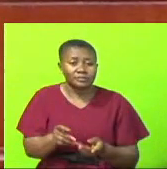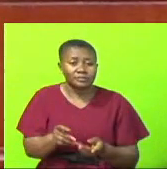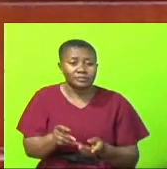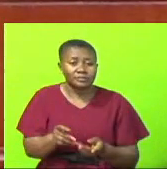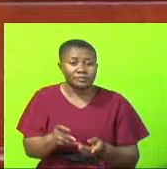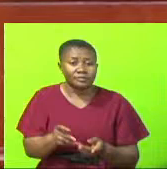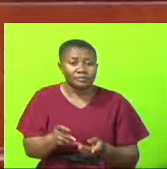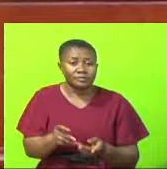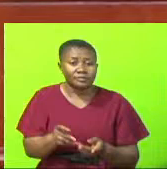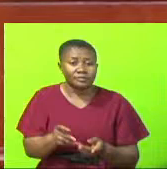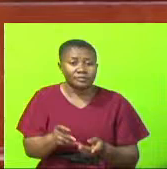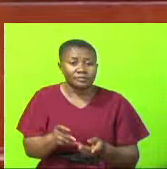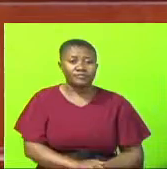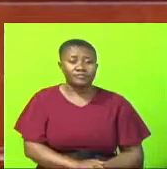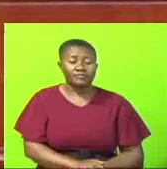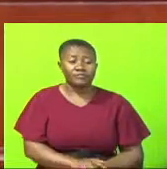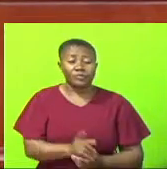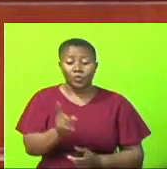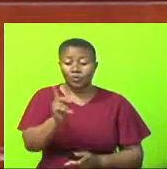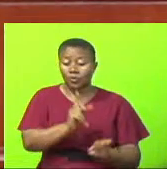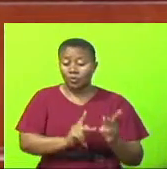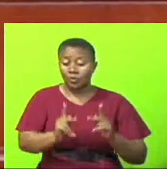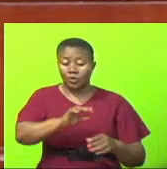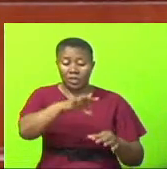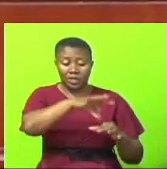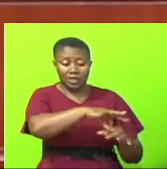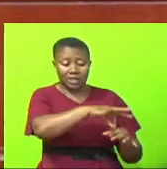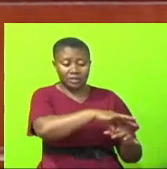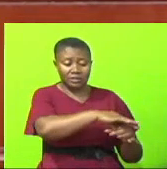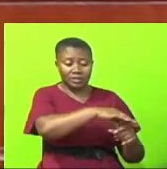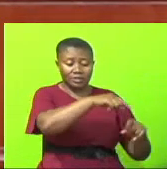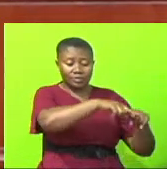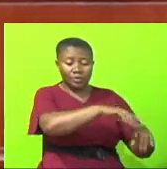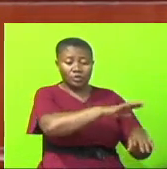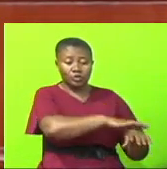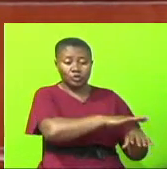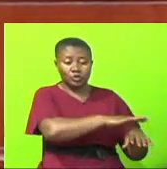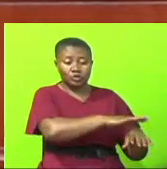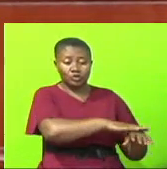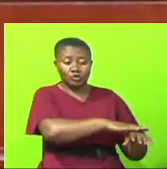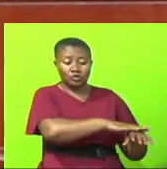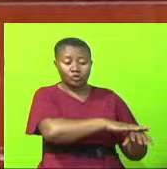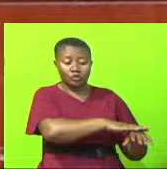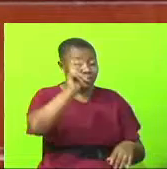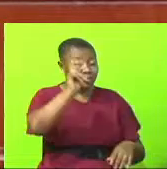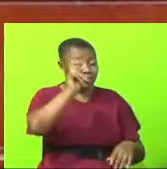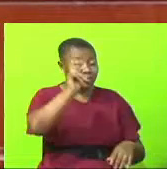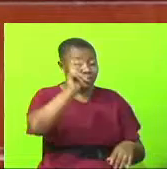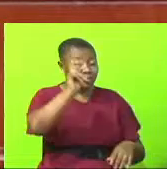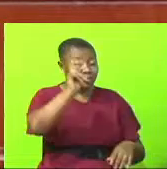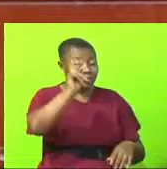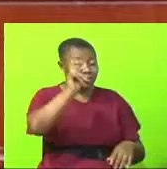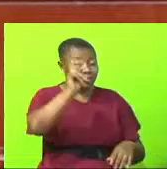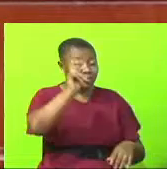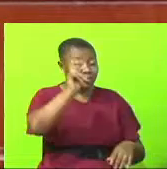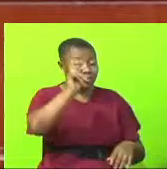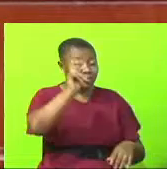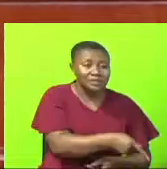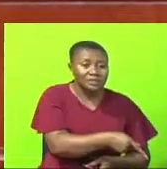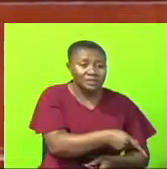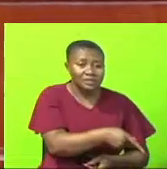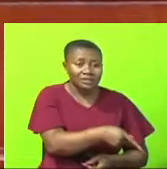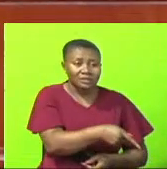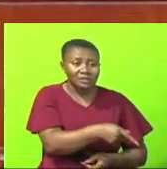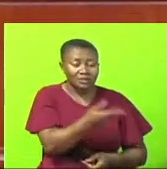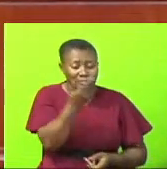where people were elected on their party ticket, they came here, and because of their personal interest, because of persuasion, because